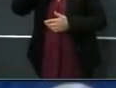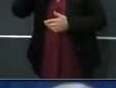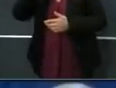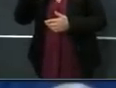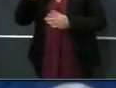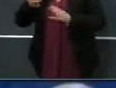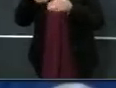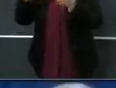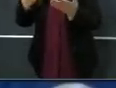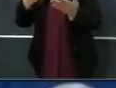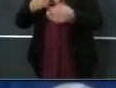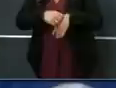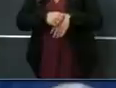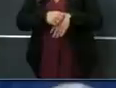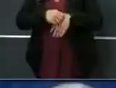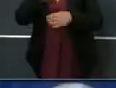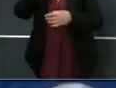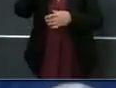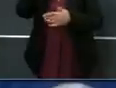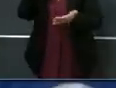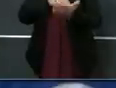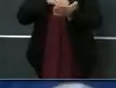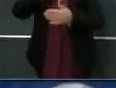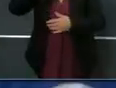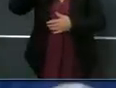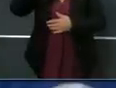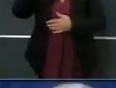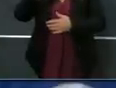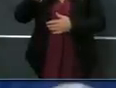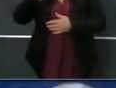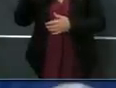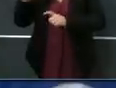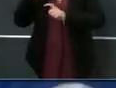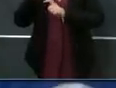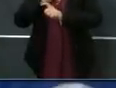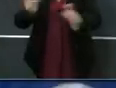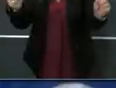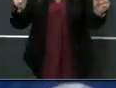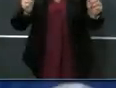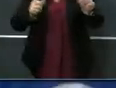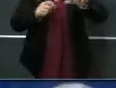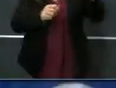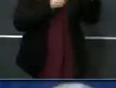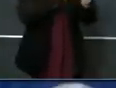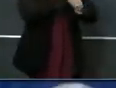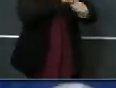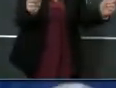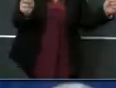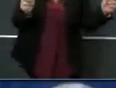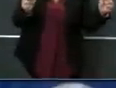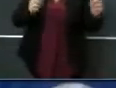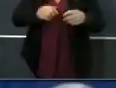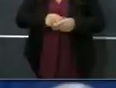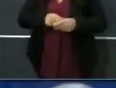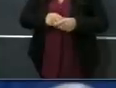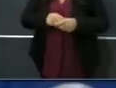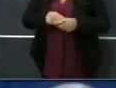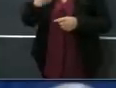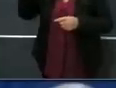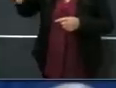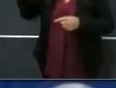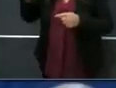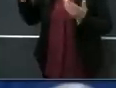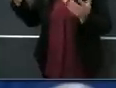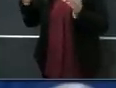school districts, 10,000 iPods that they have donated, and to do even more to meet the